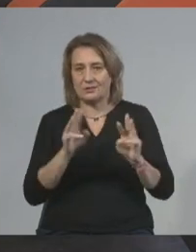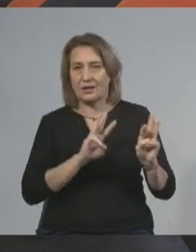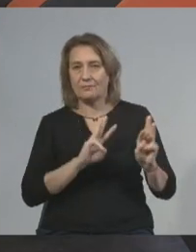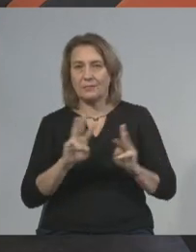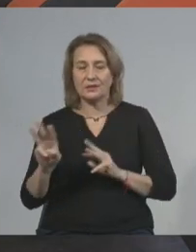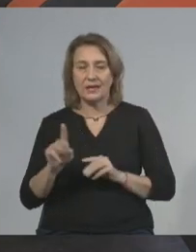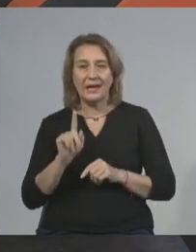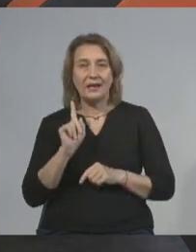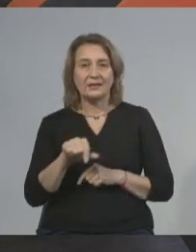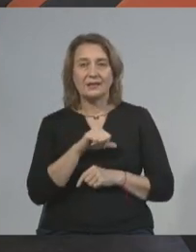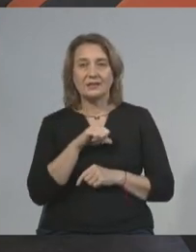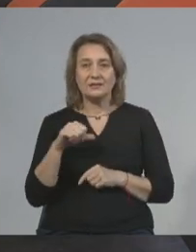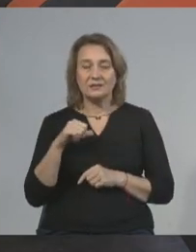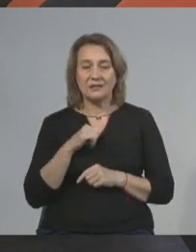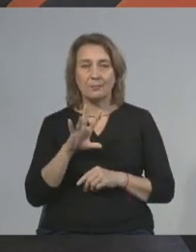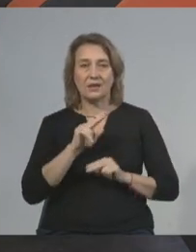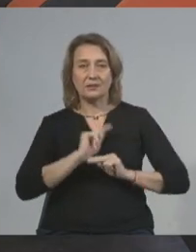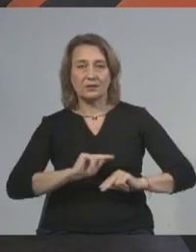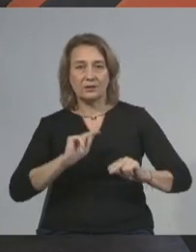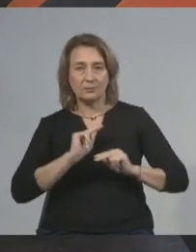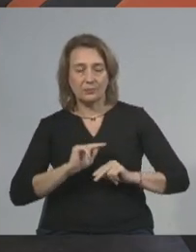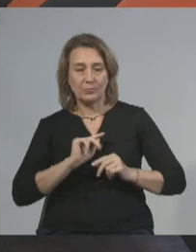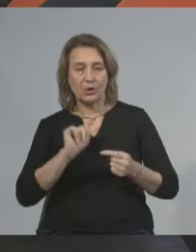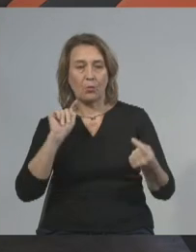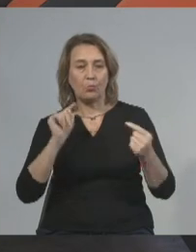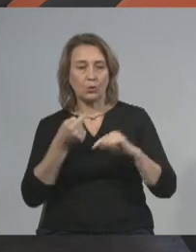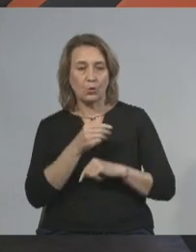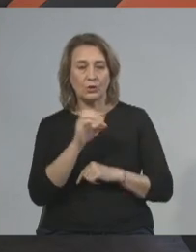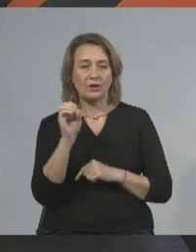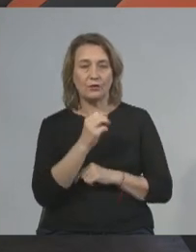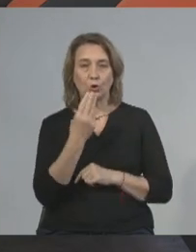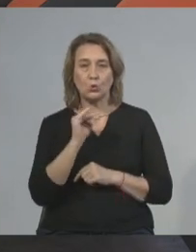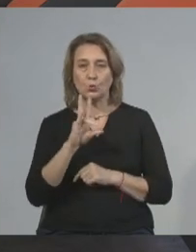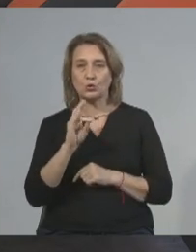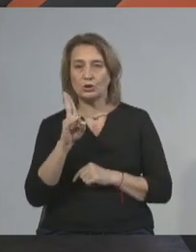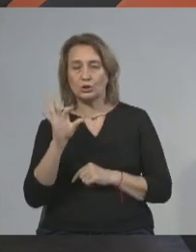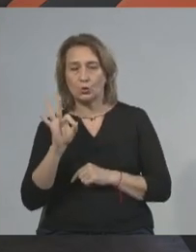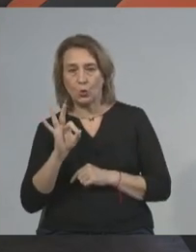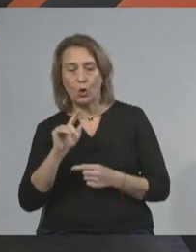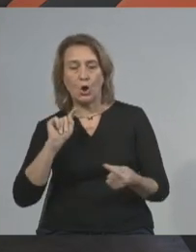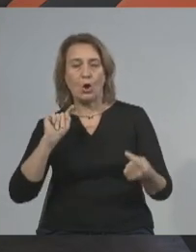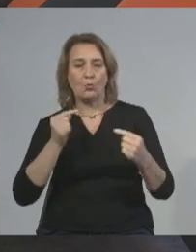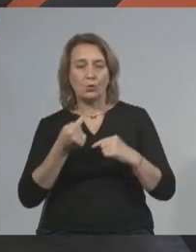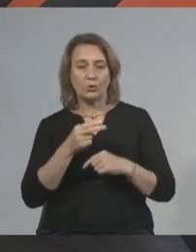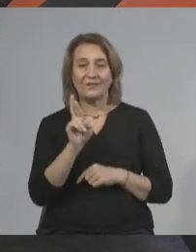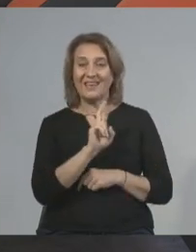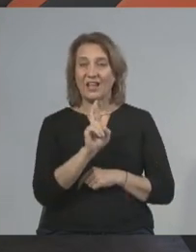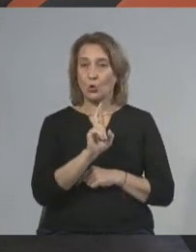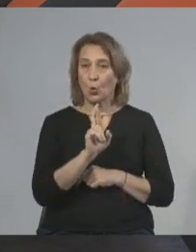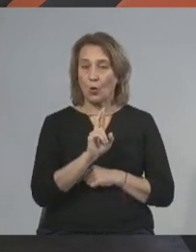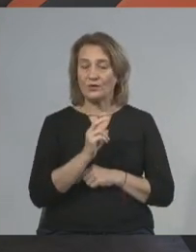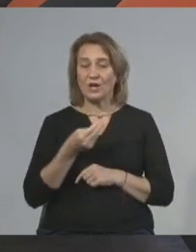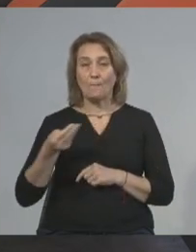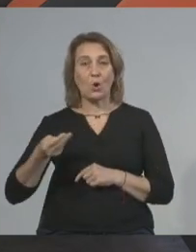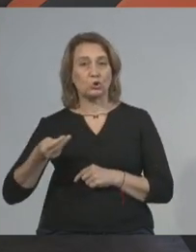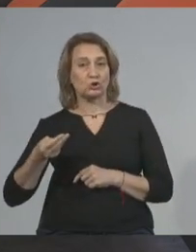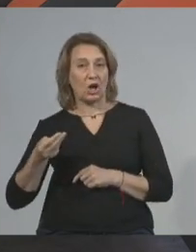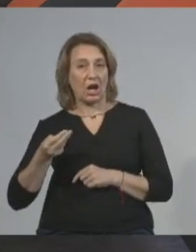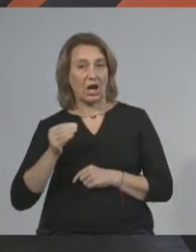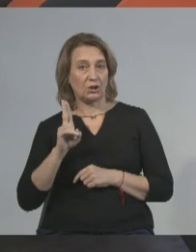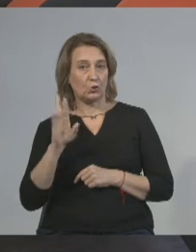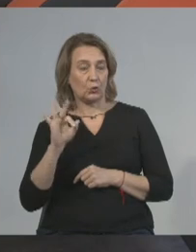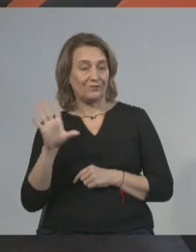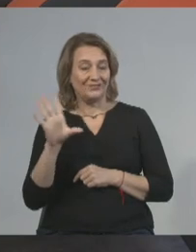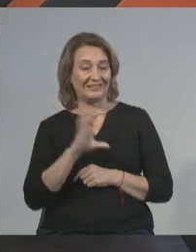messages might change but narratives no we are now see uh those narratives which worked against